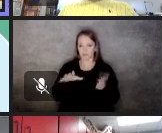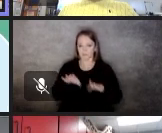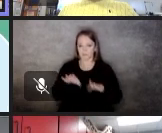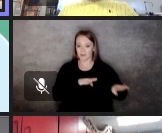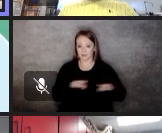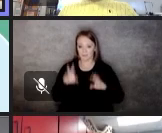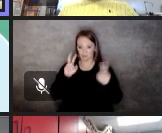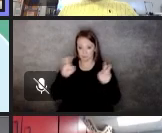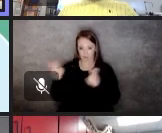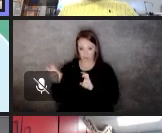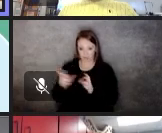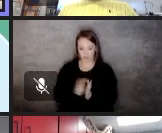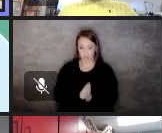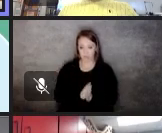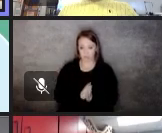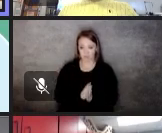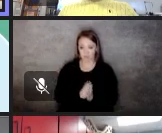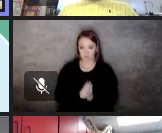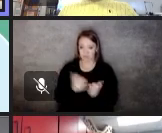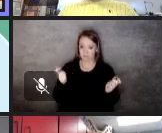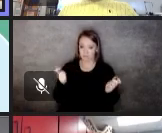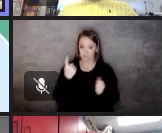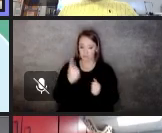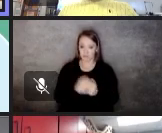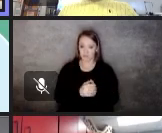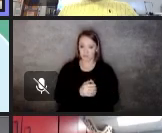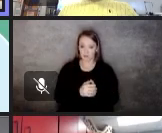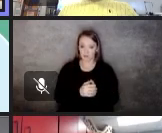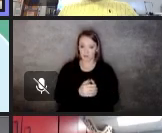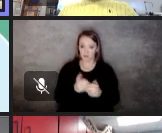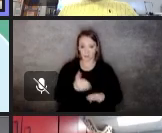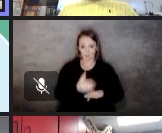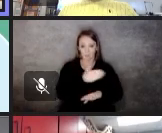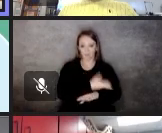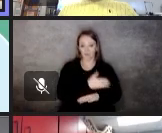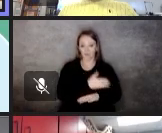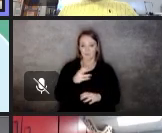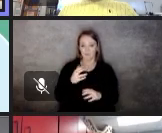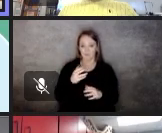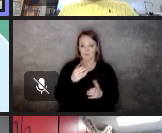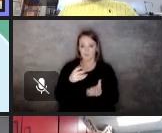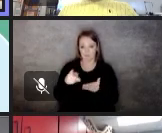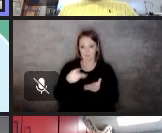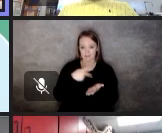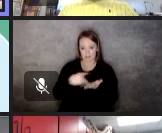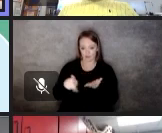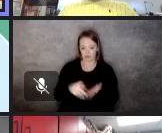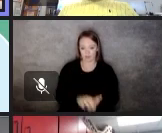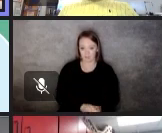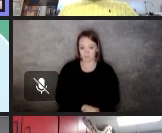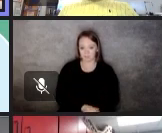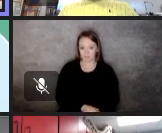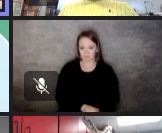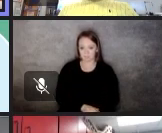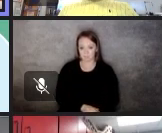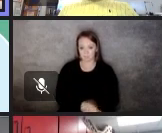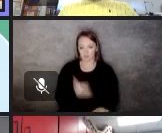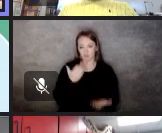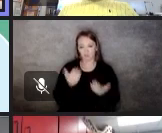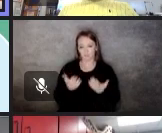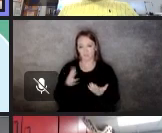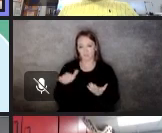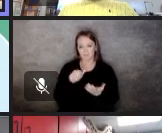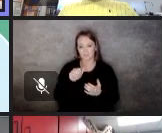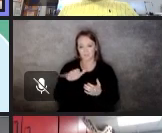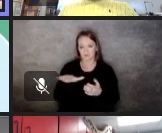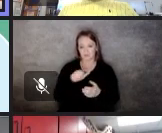That's a tough one, too. Improve salary. So, if you could, just take a few minutes. If you have something you'd like to share,